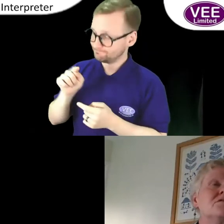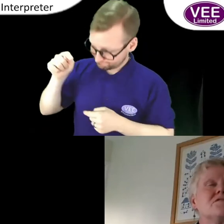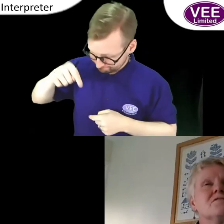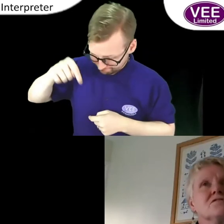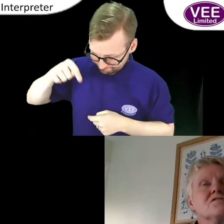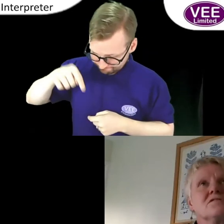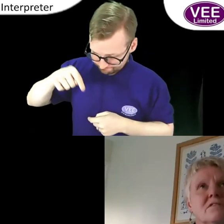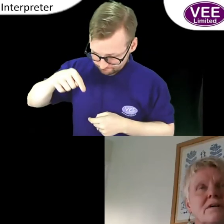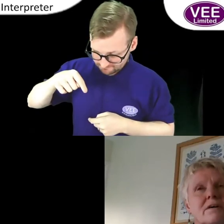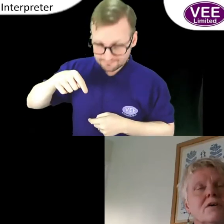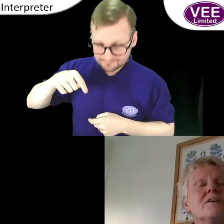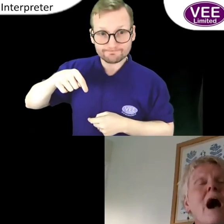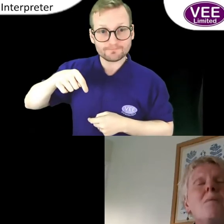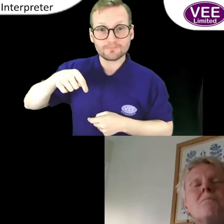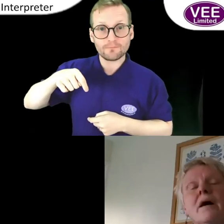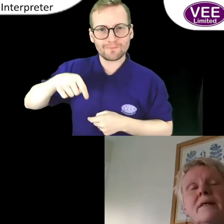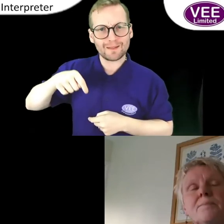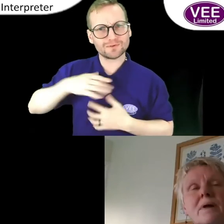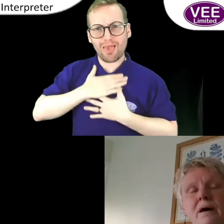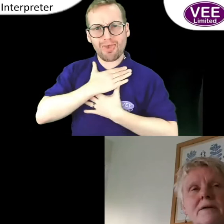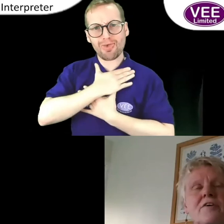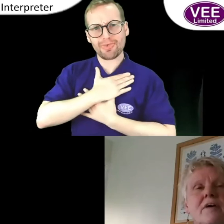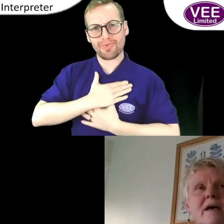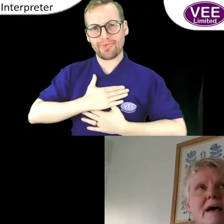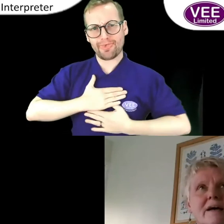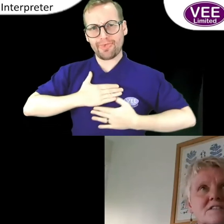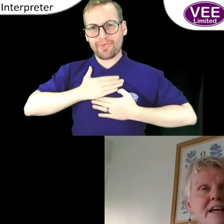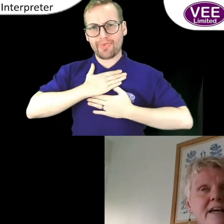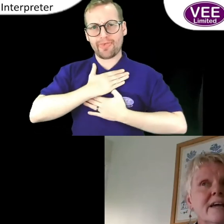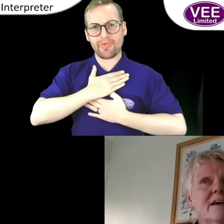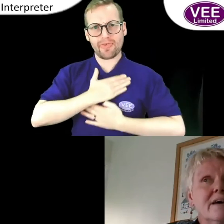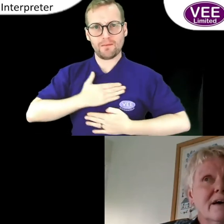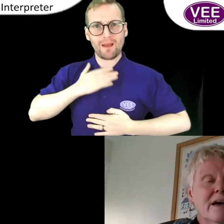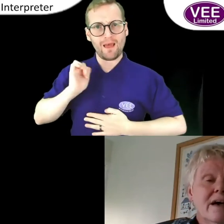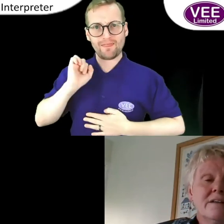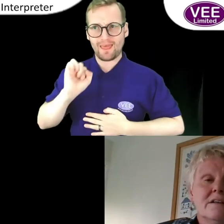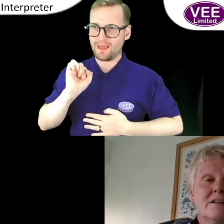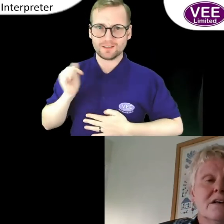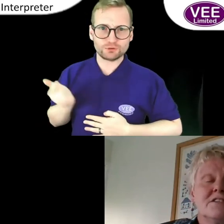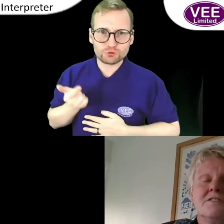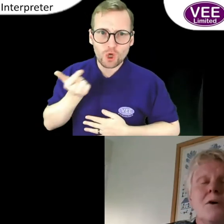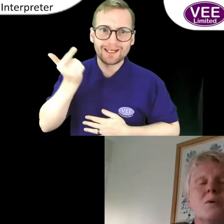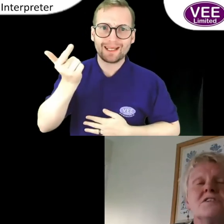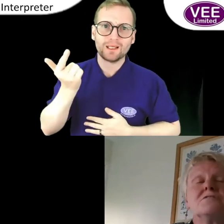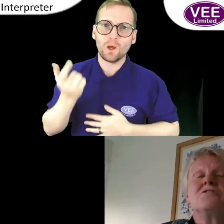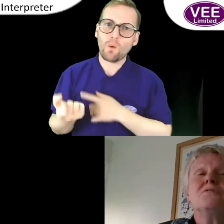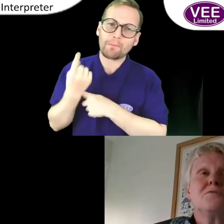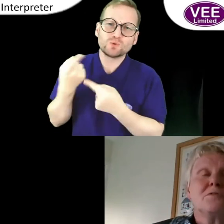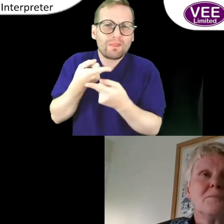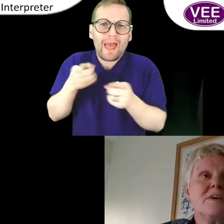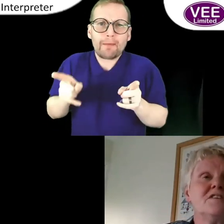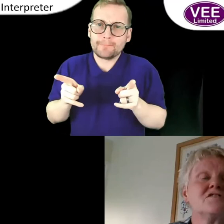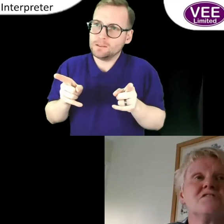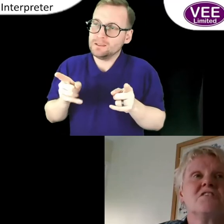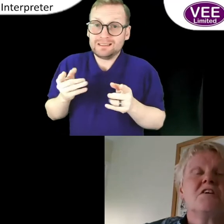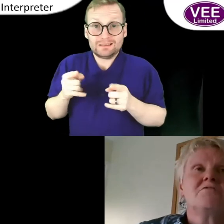he was just overcome by their plight, and he didn't know what he could do for